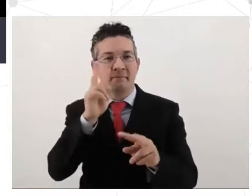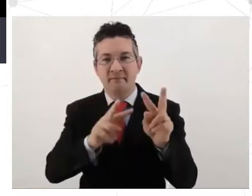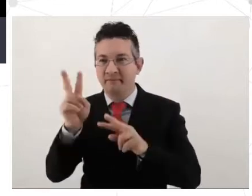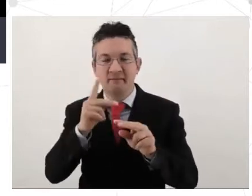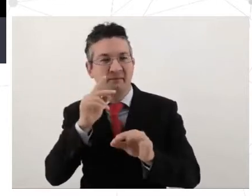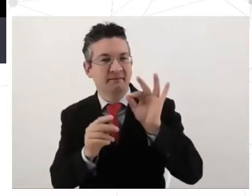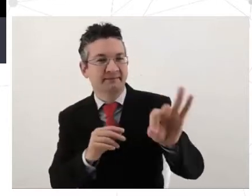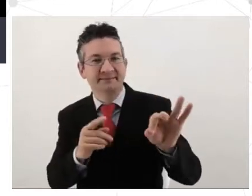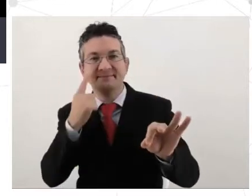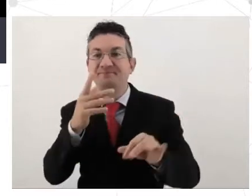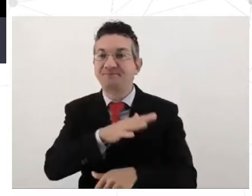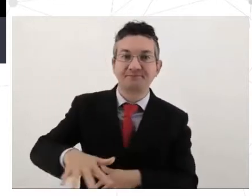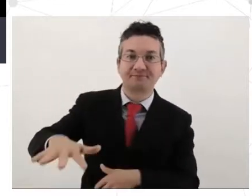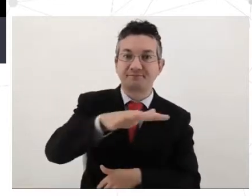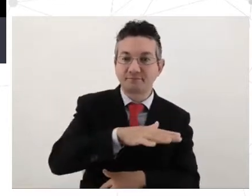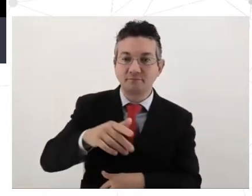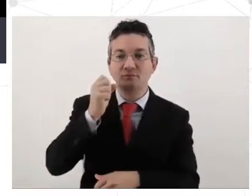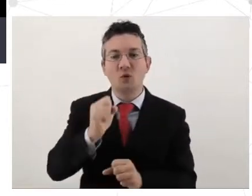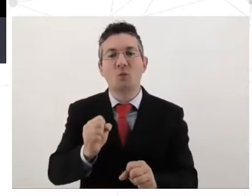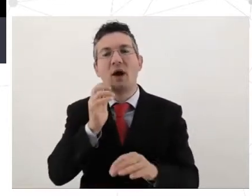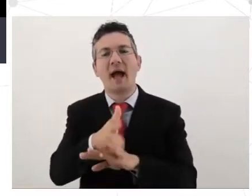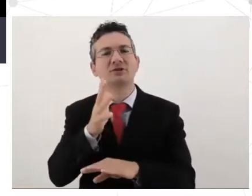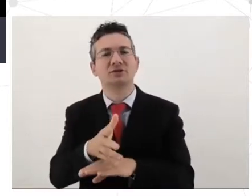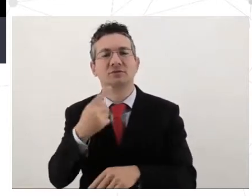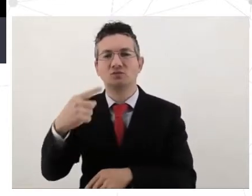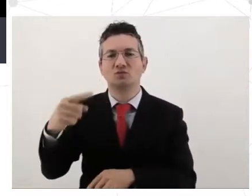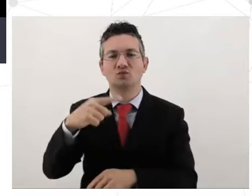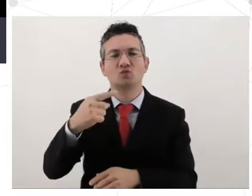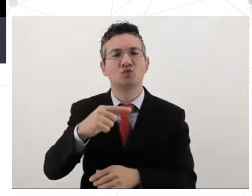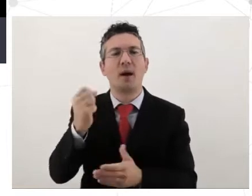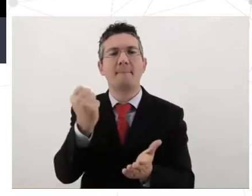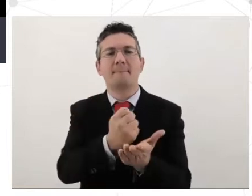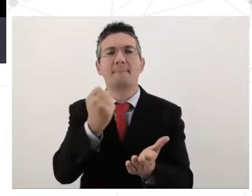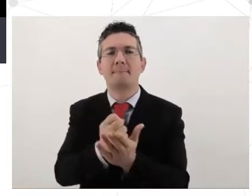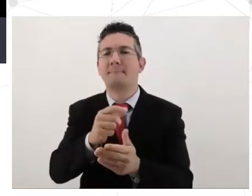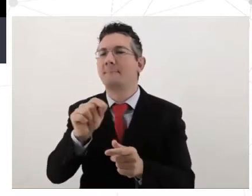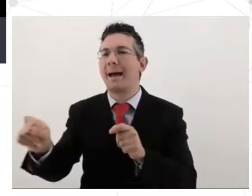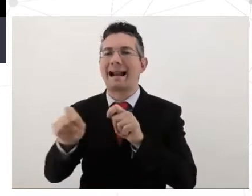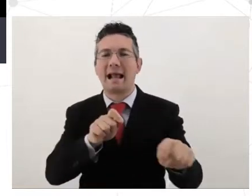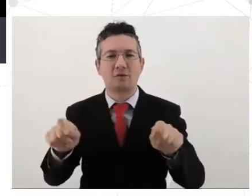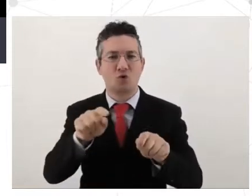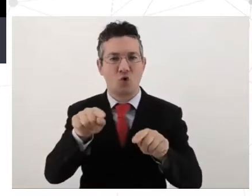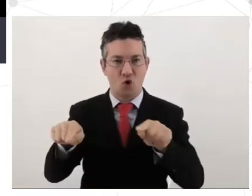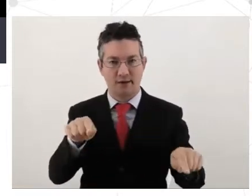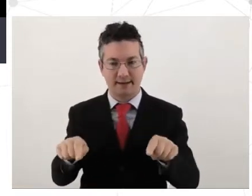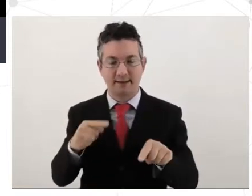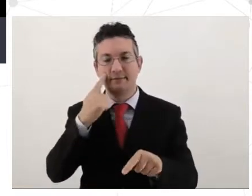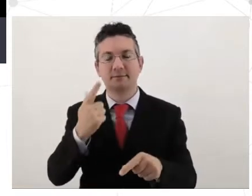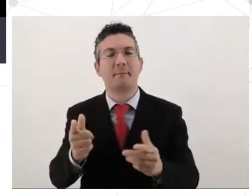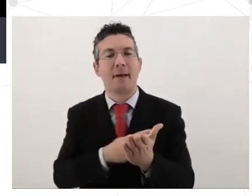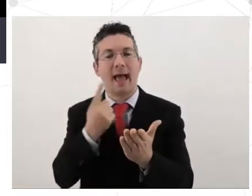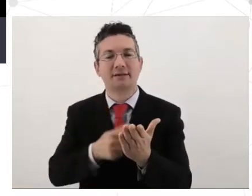The idea is that we use 3D audio to help a blind person build a richer awareness of